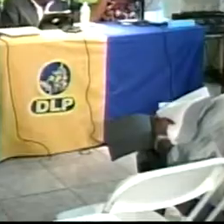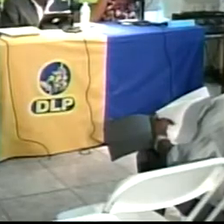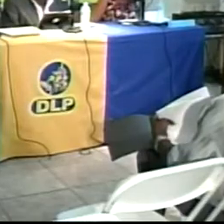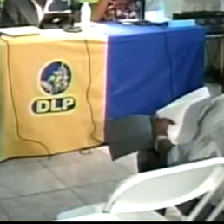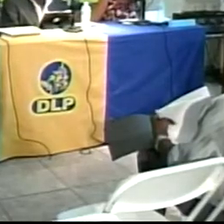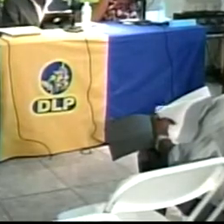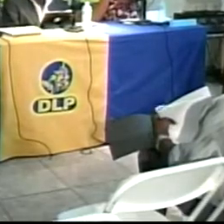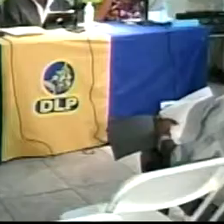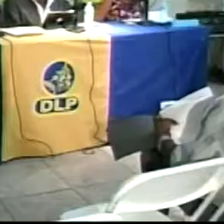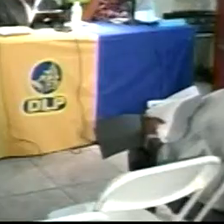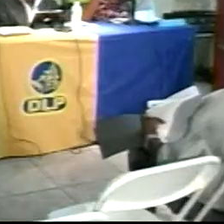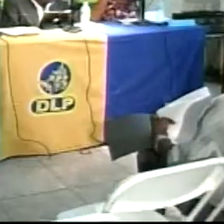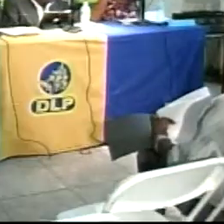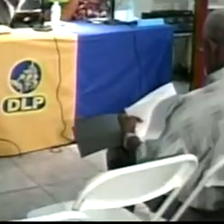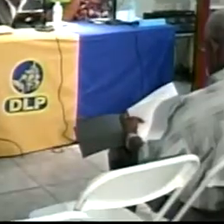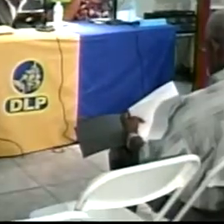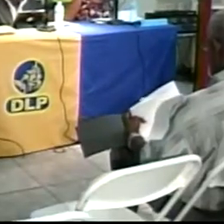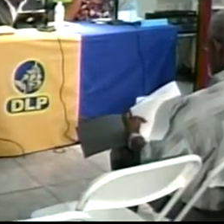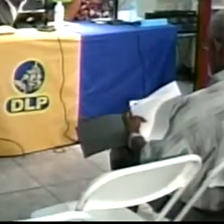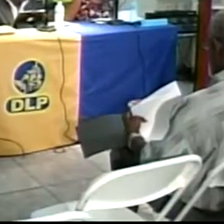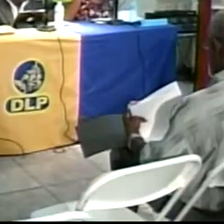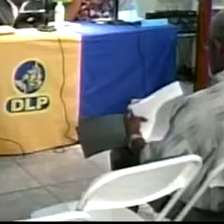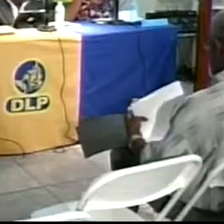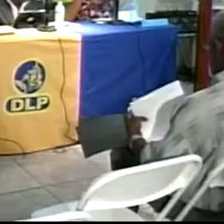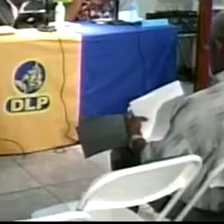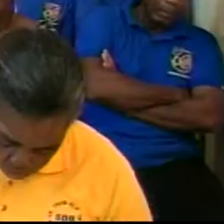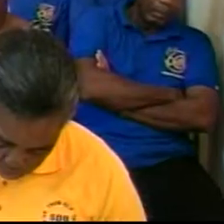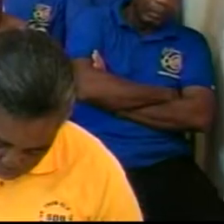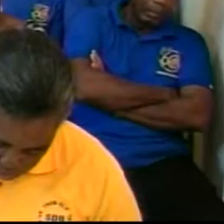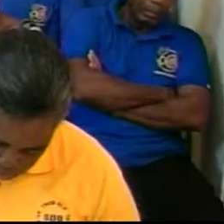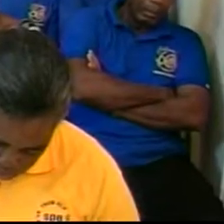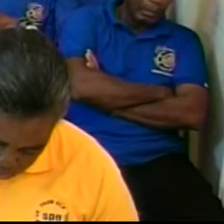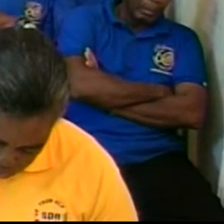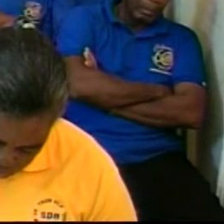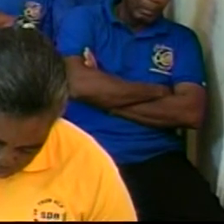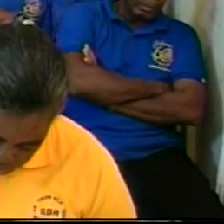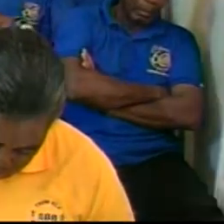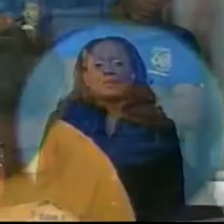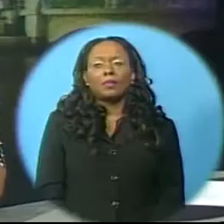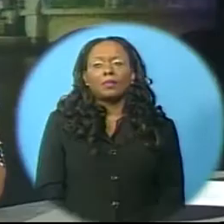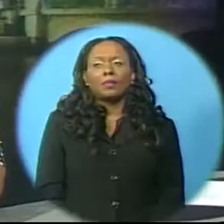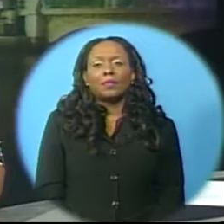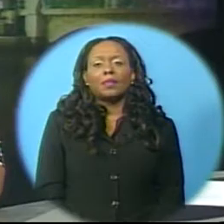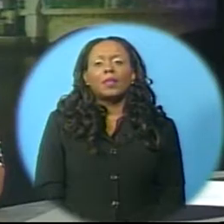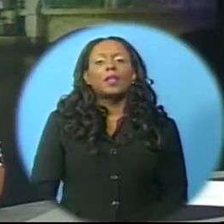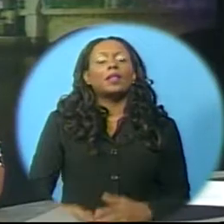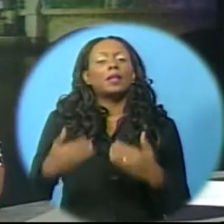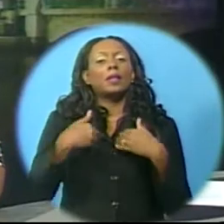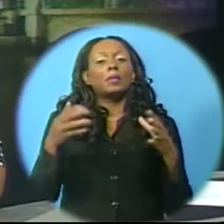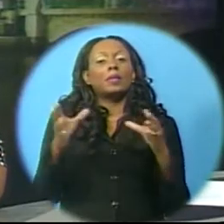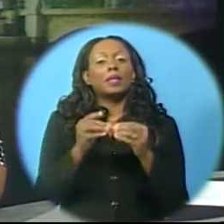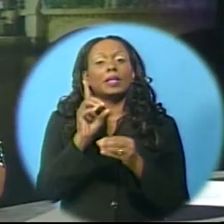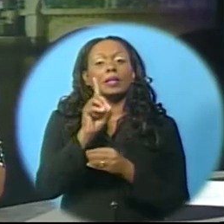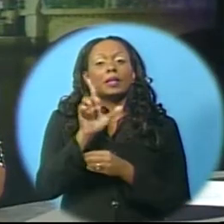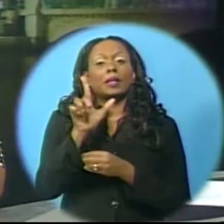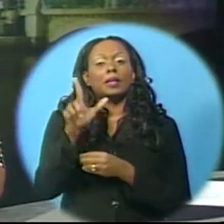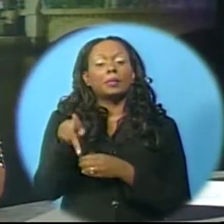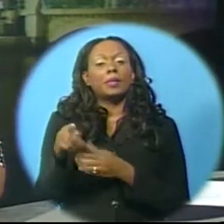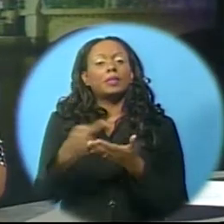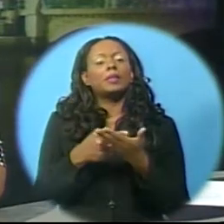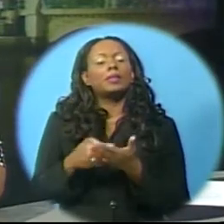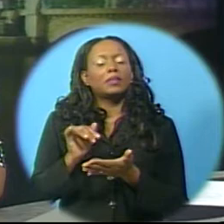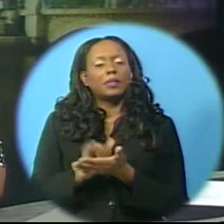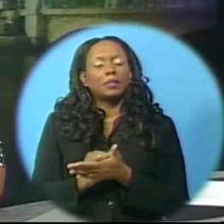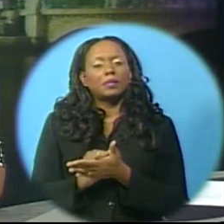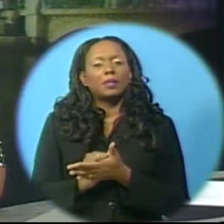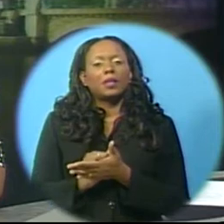Barbados, the way forward. This was organized by the James Tudor Institute of Politics held at the DLP's headquarters at George Street.